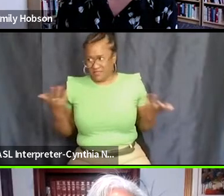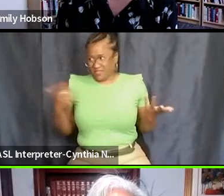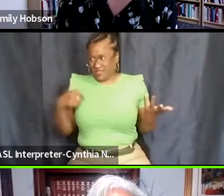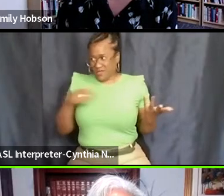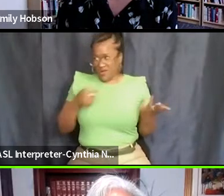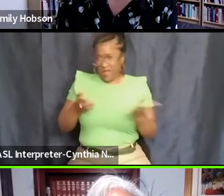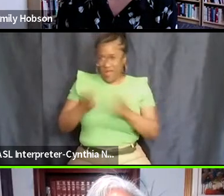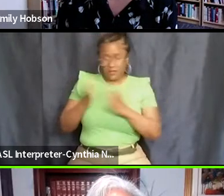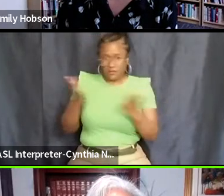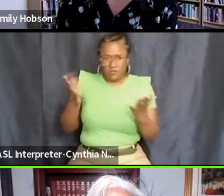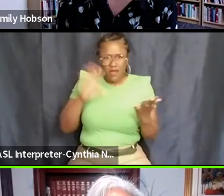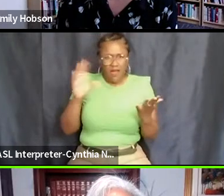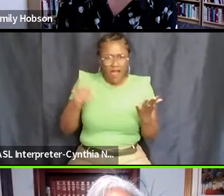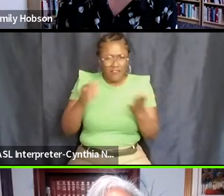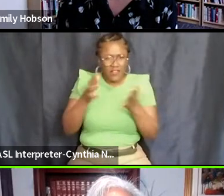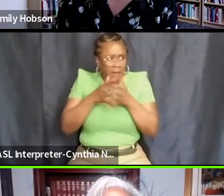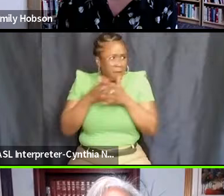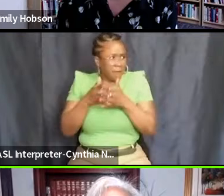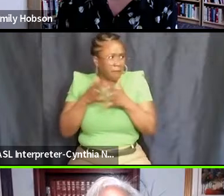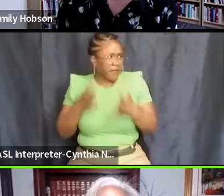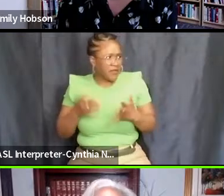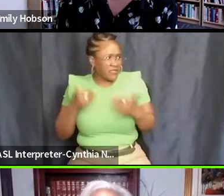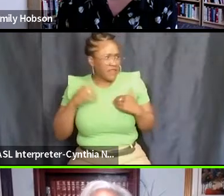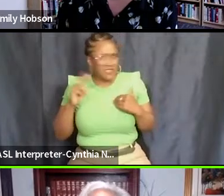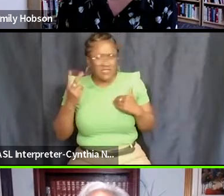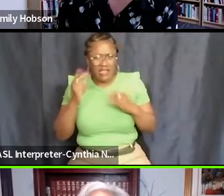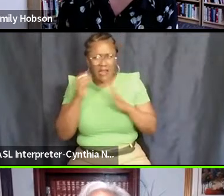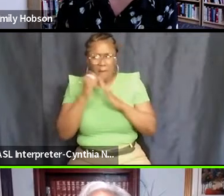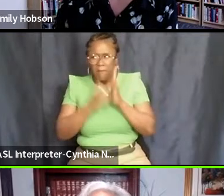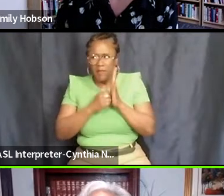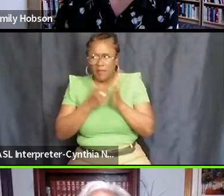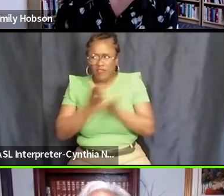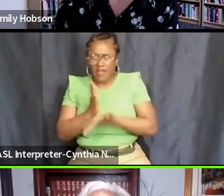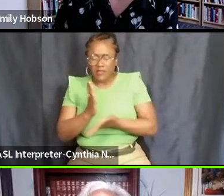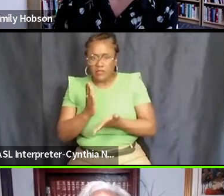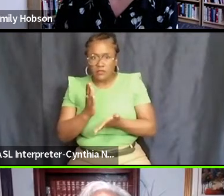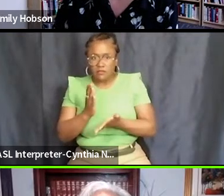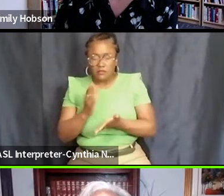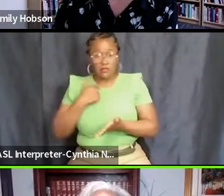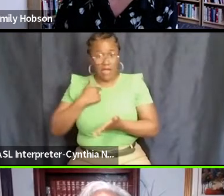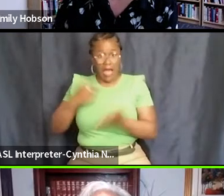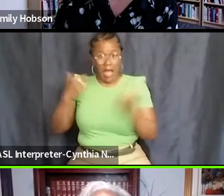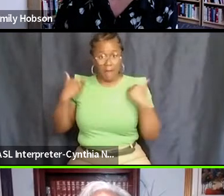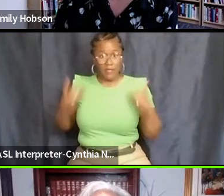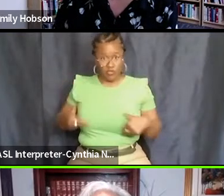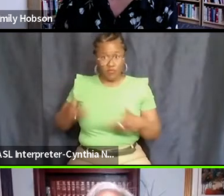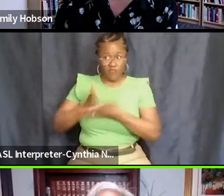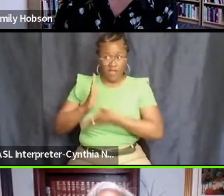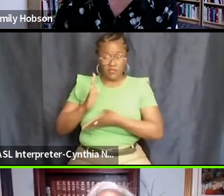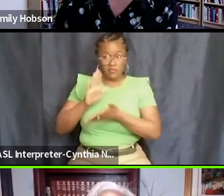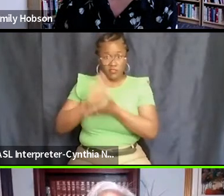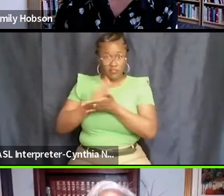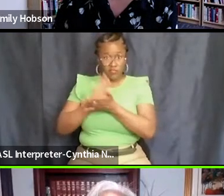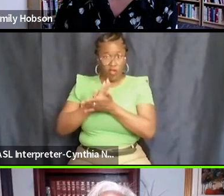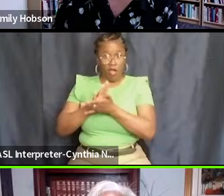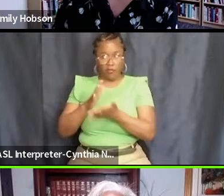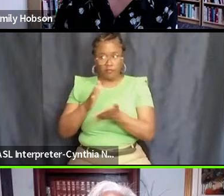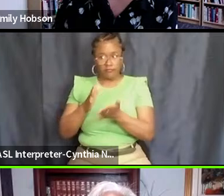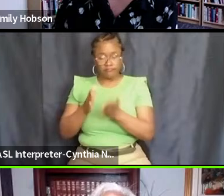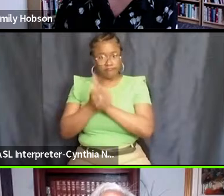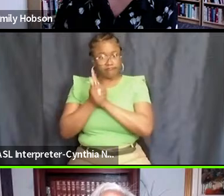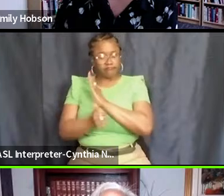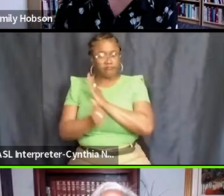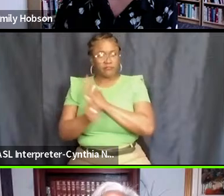don't African Americans have Second Amendment rights? And I am a human rights scholar. And I thought, wow, that is a